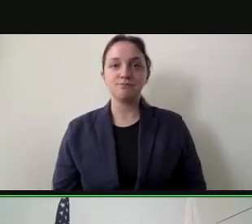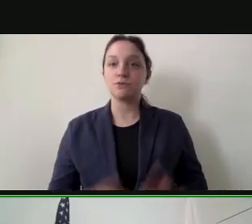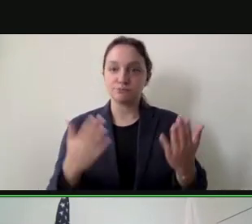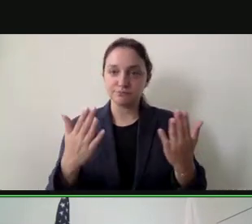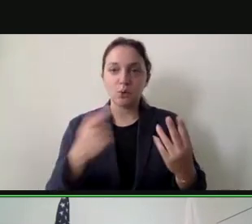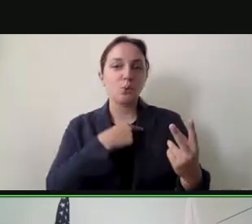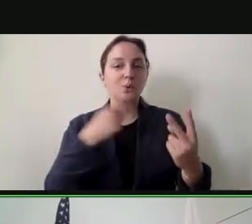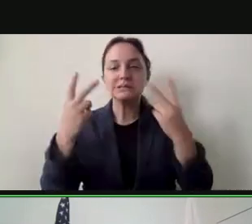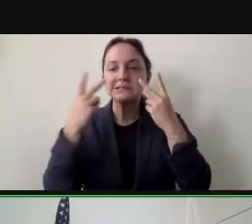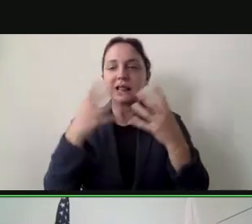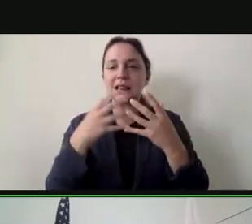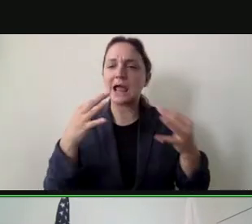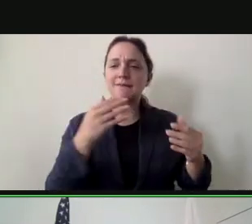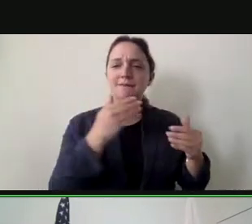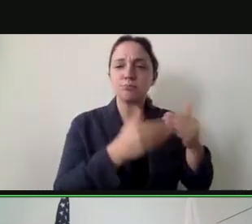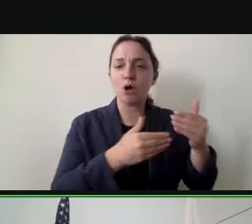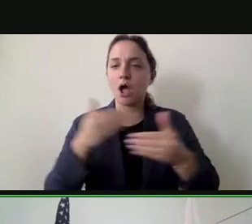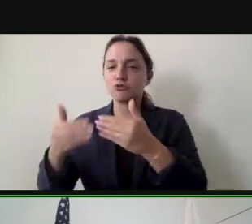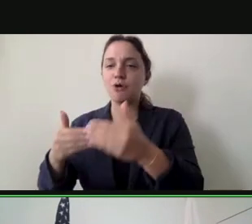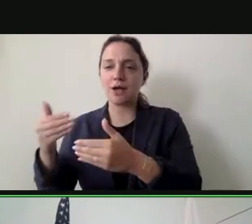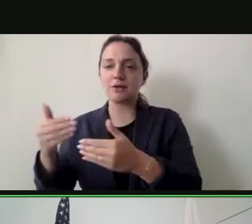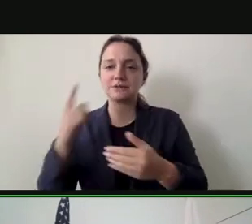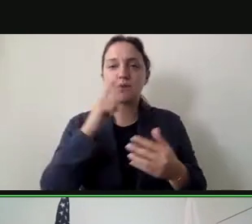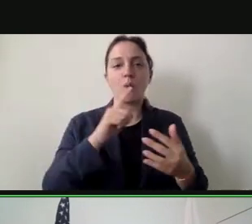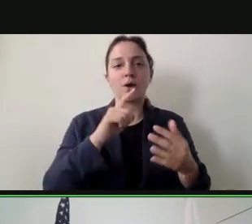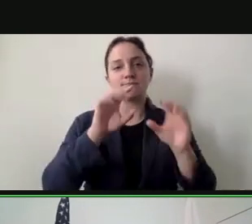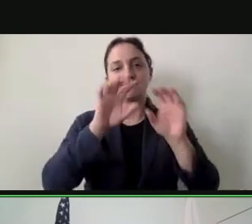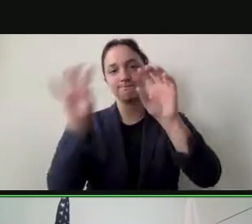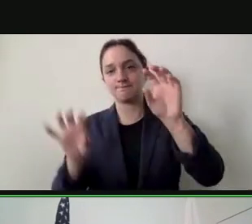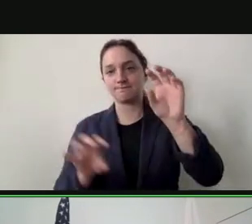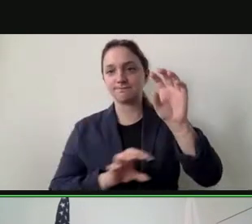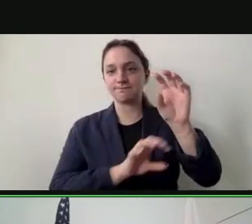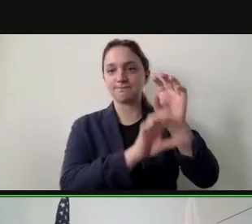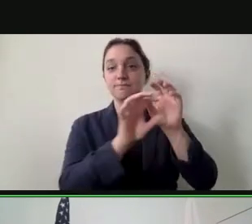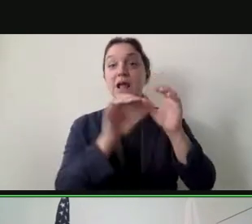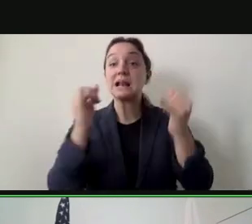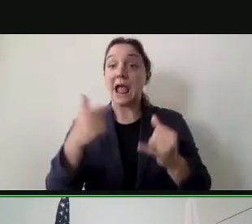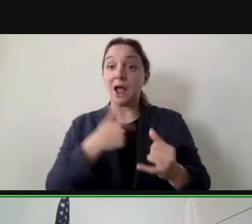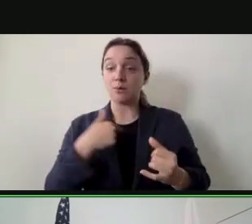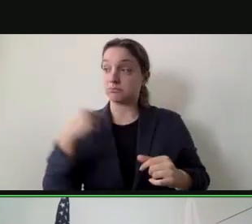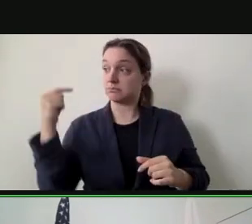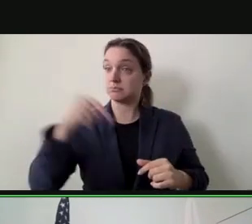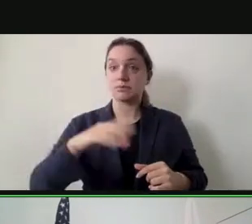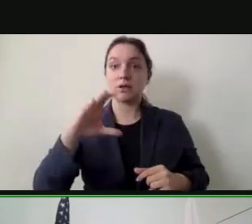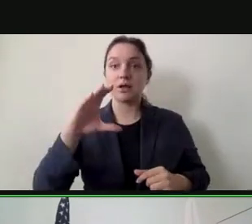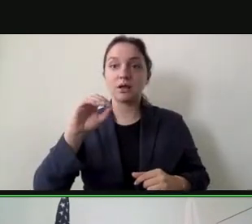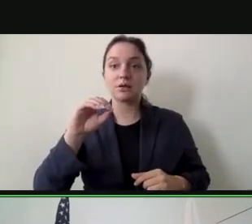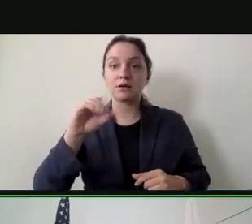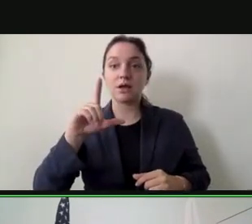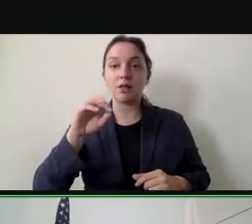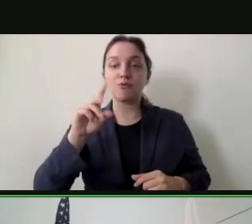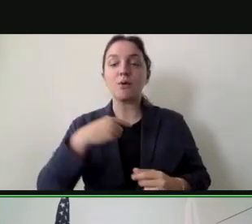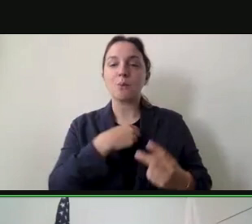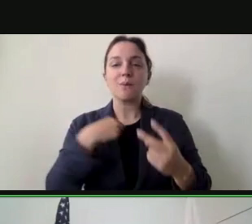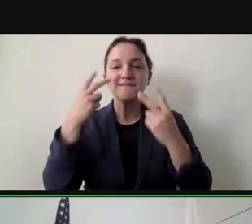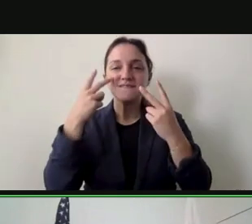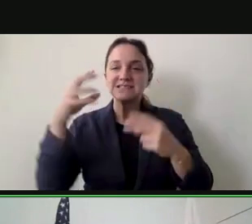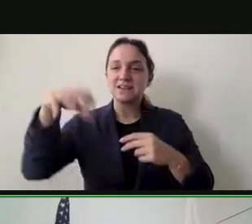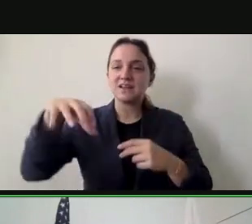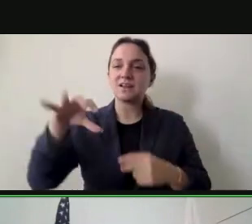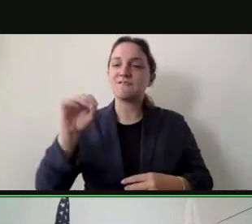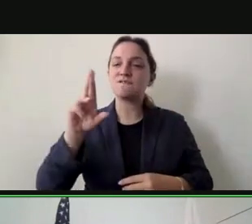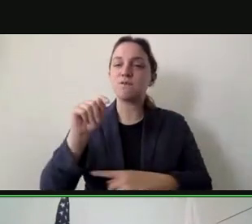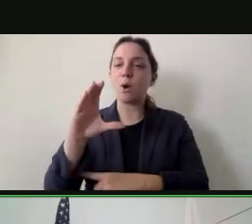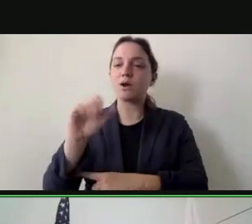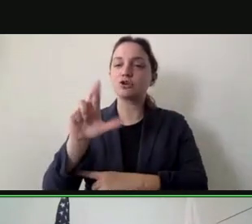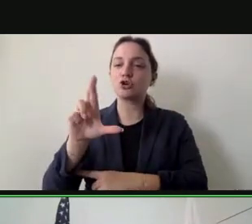each of these issues. We're seeing it now in this visit to Colorado. We had an opportunity to visit Fort Carson, the Denver